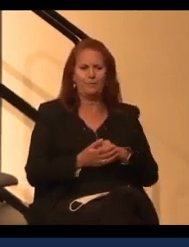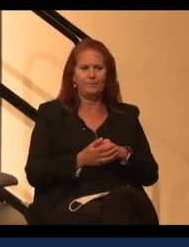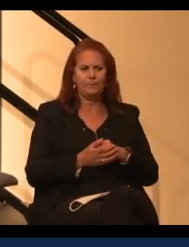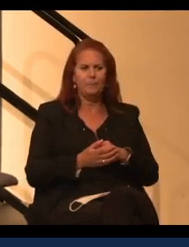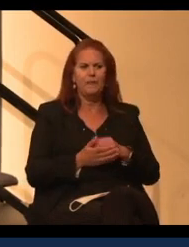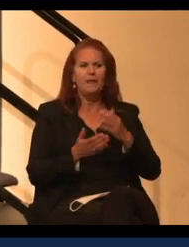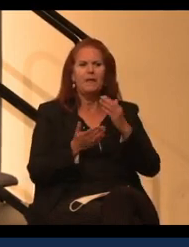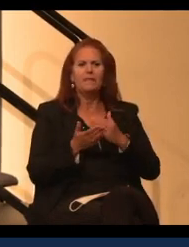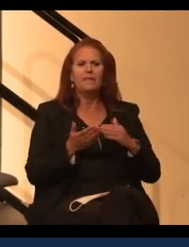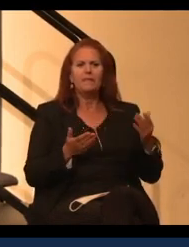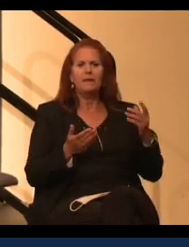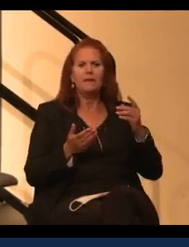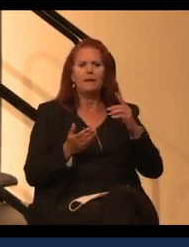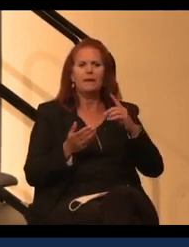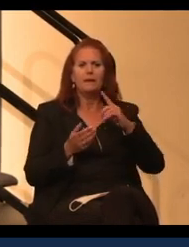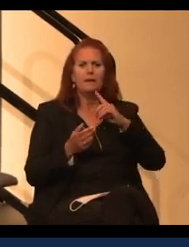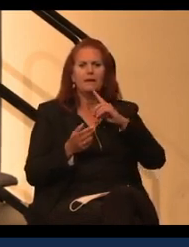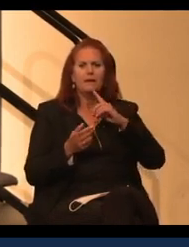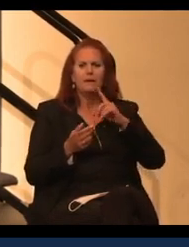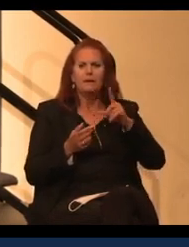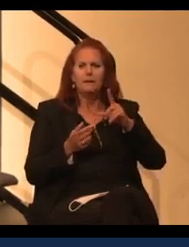within some